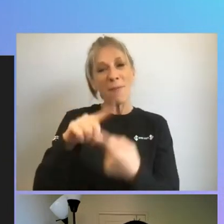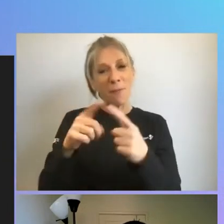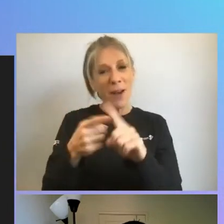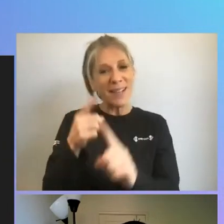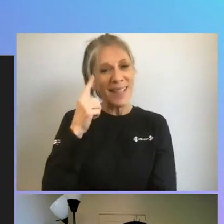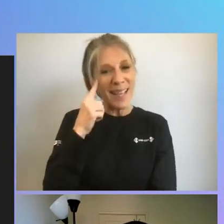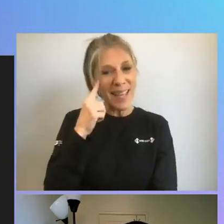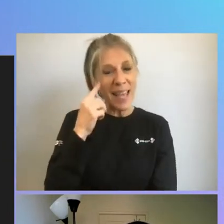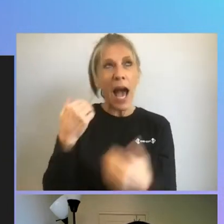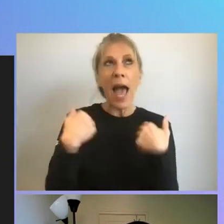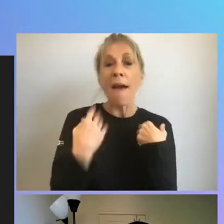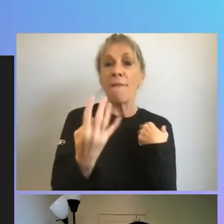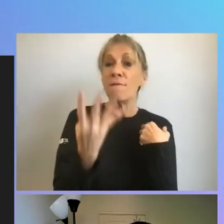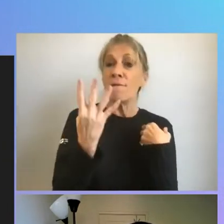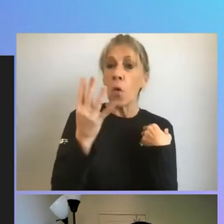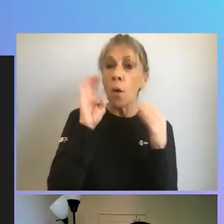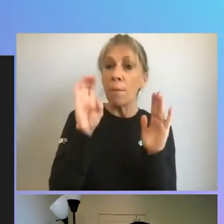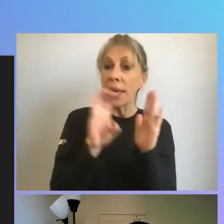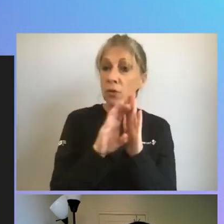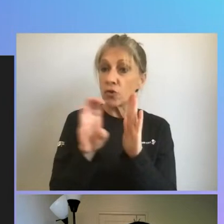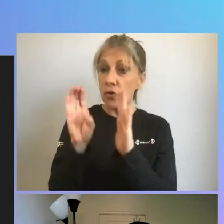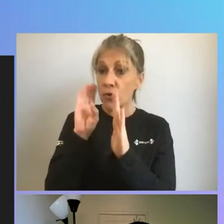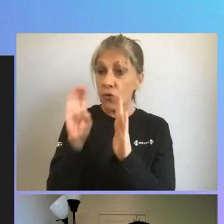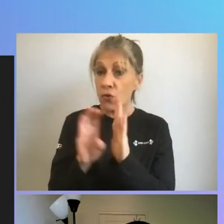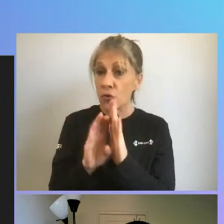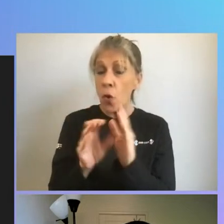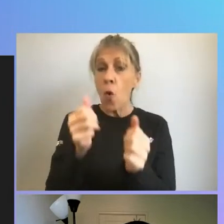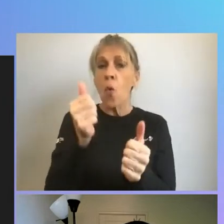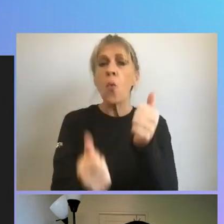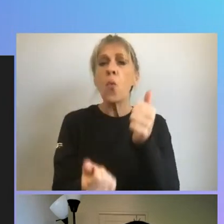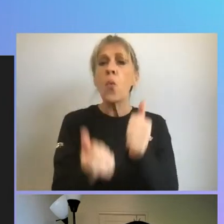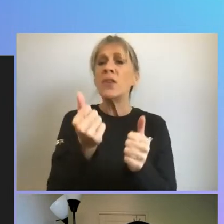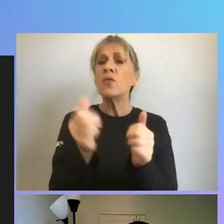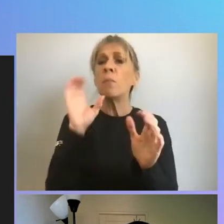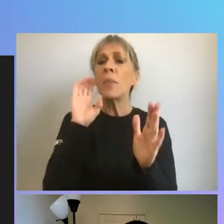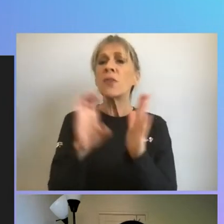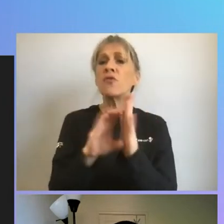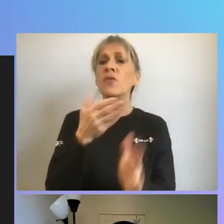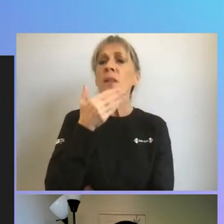I've got 4 images here. Which image is the best?